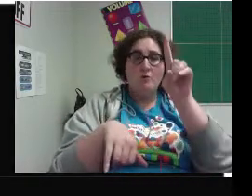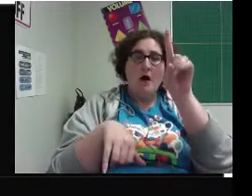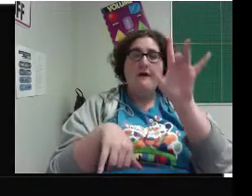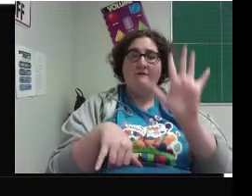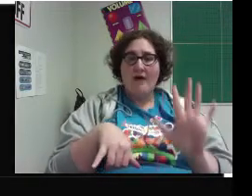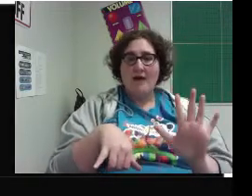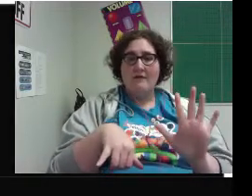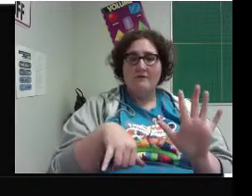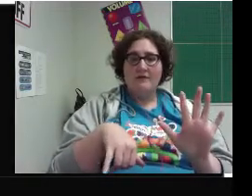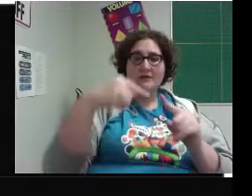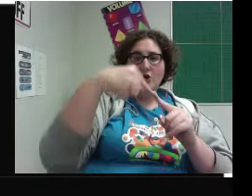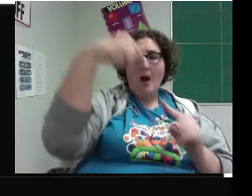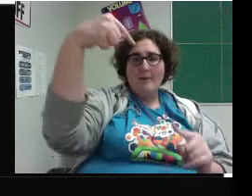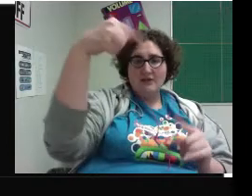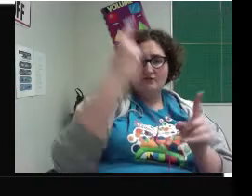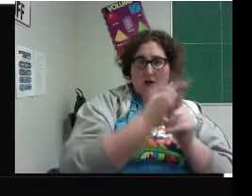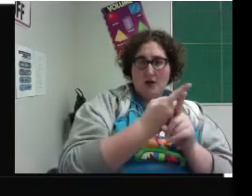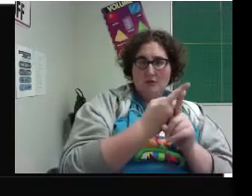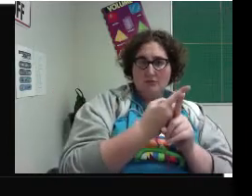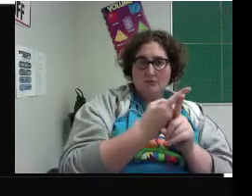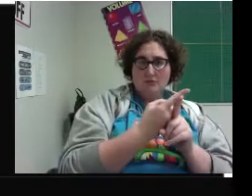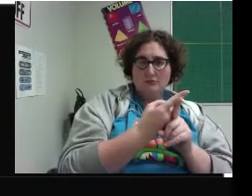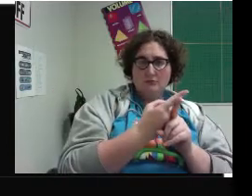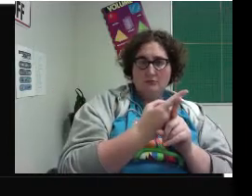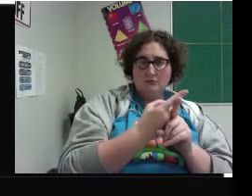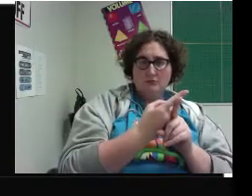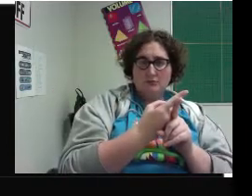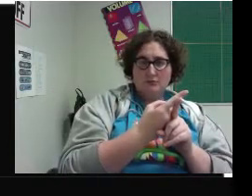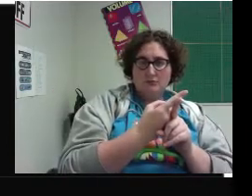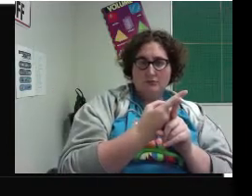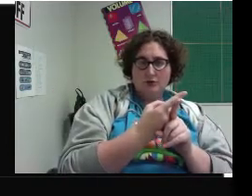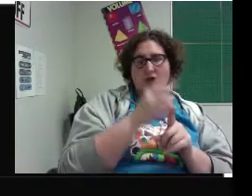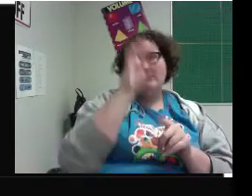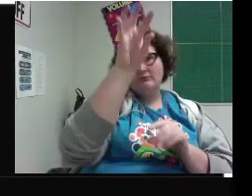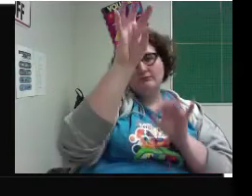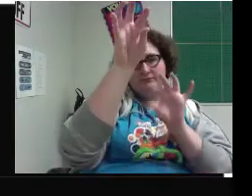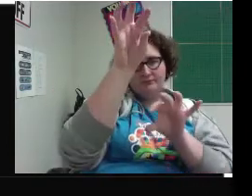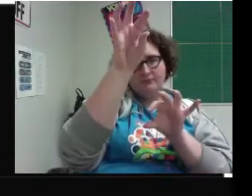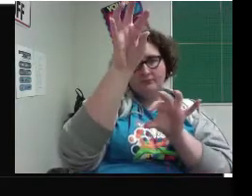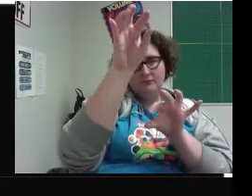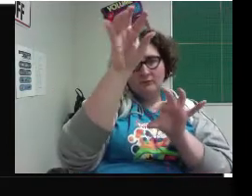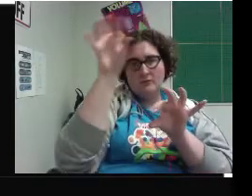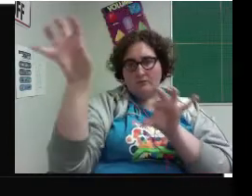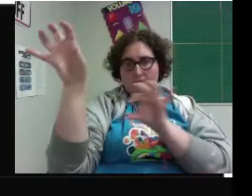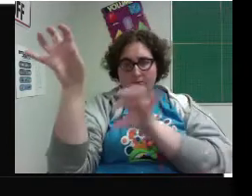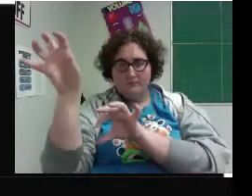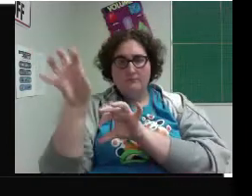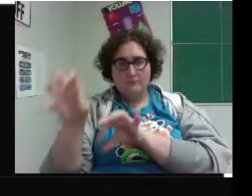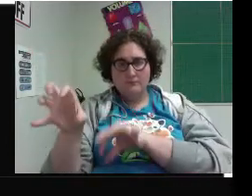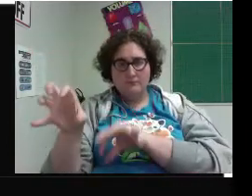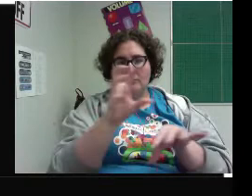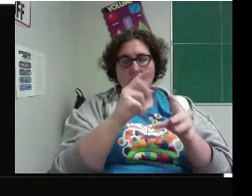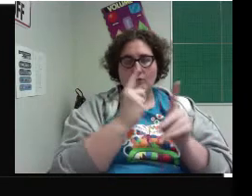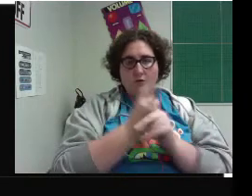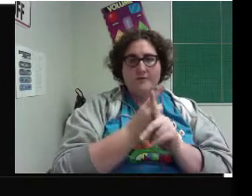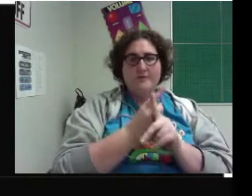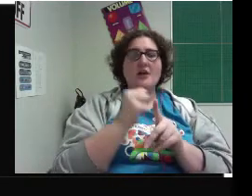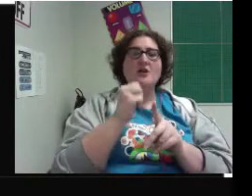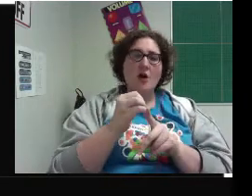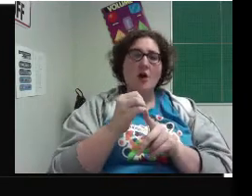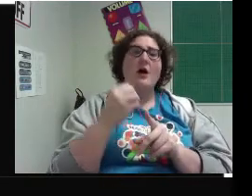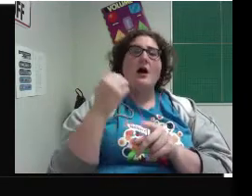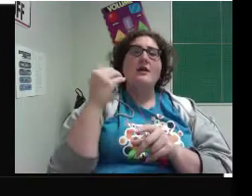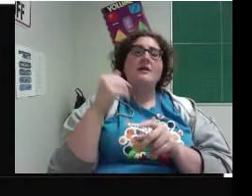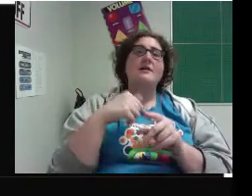5. We agree on that. Okay, now from chapter 2, I know that angle 1 is congruent to angle 3 because of